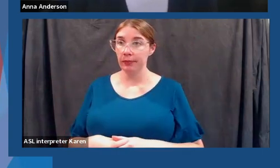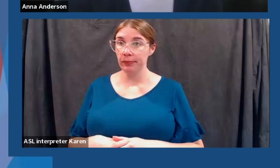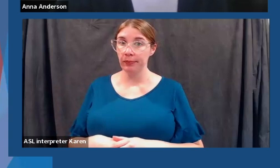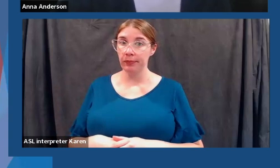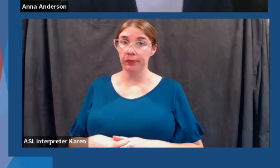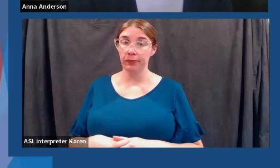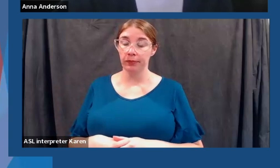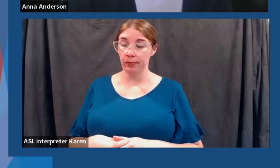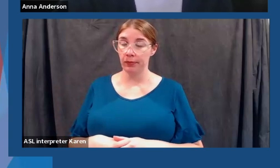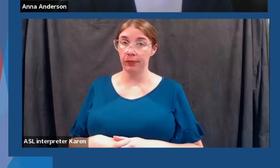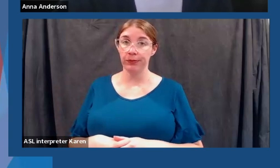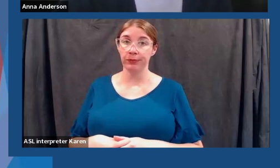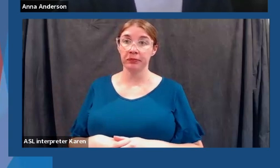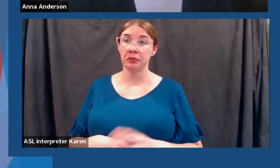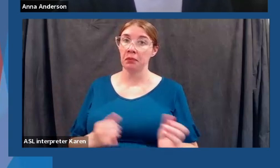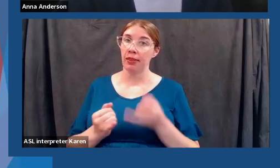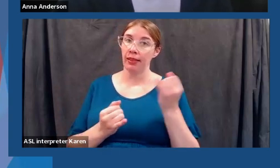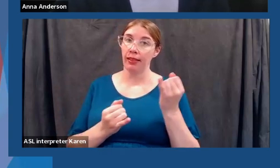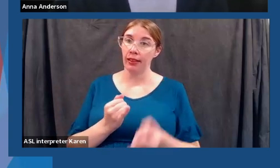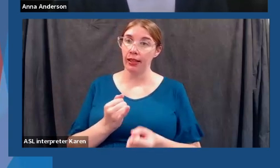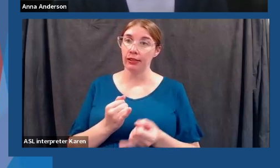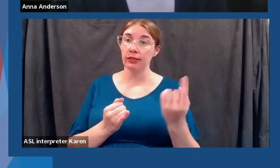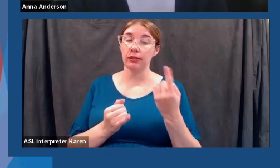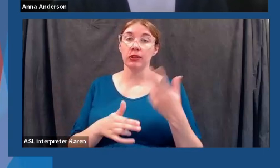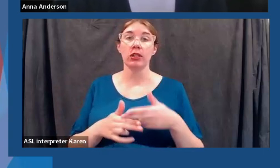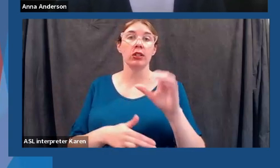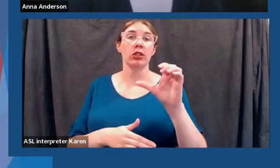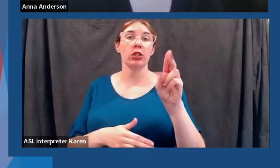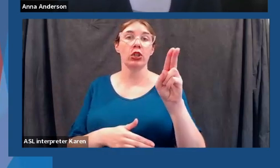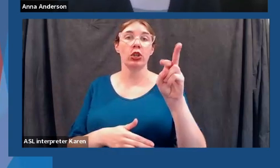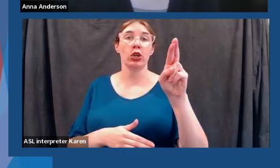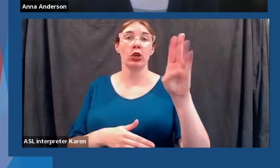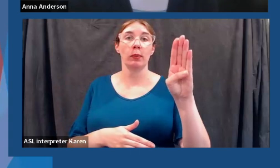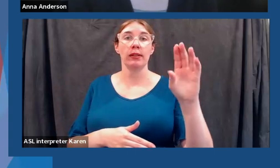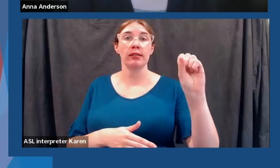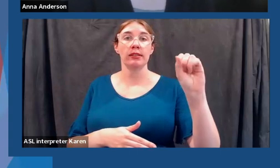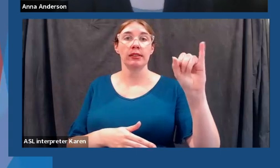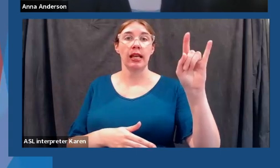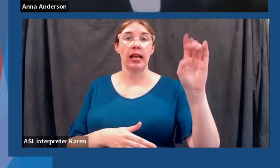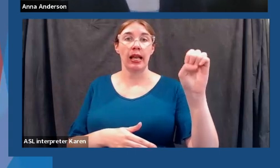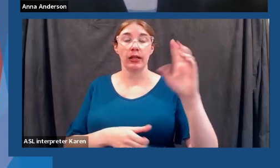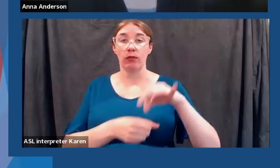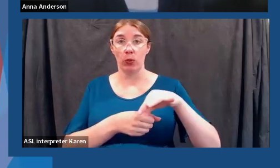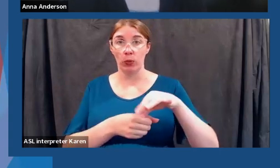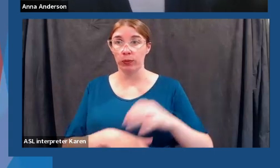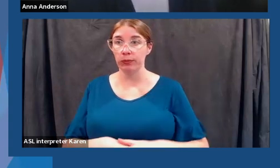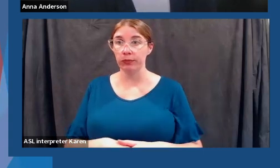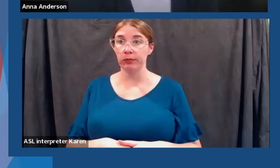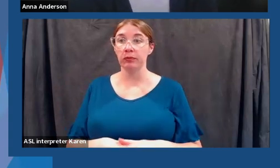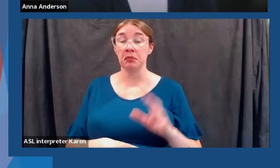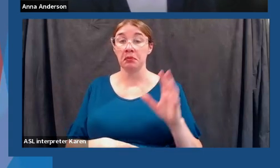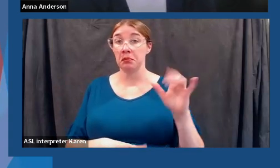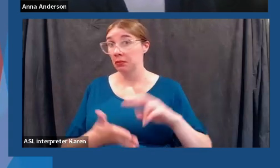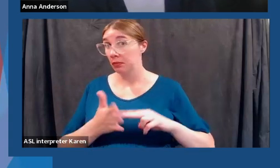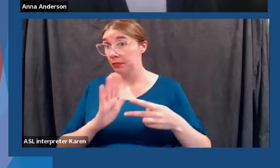There's also, lastly, something called curbside voting. Curbside voting is where people